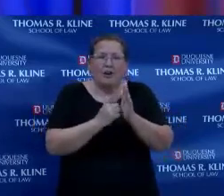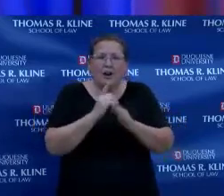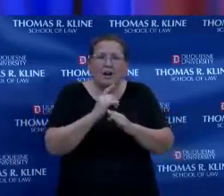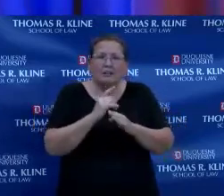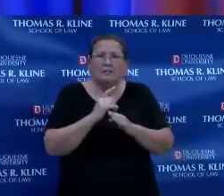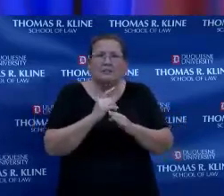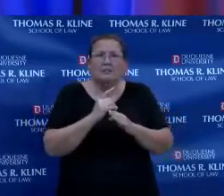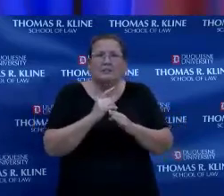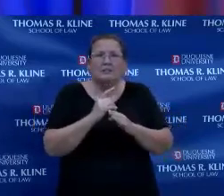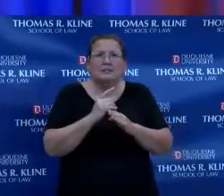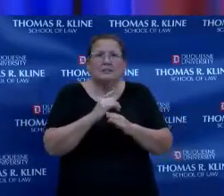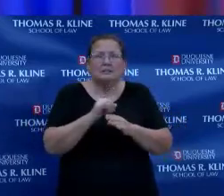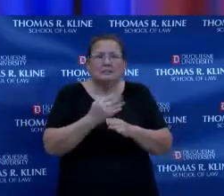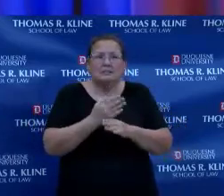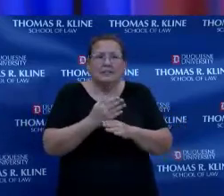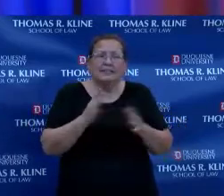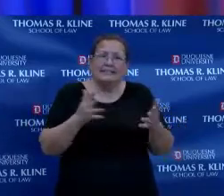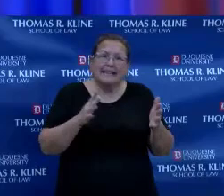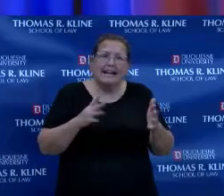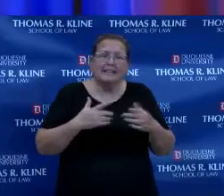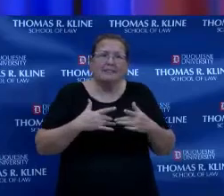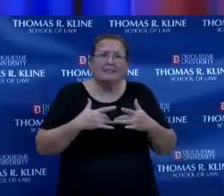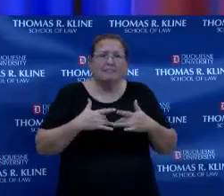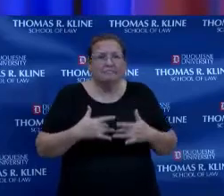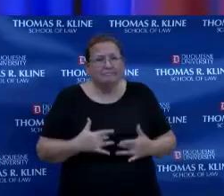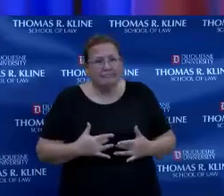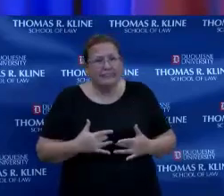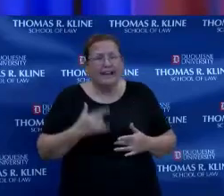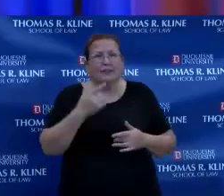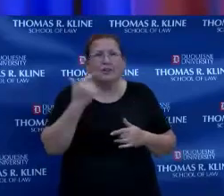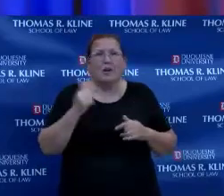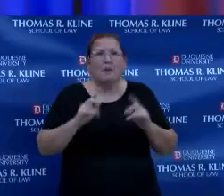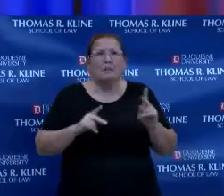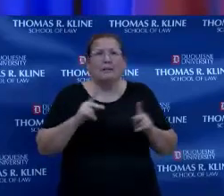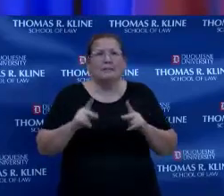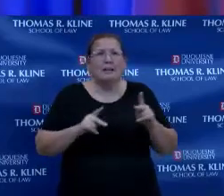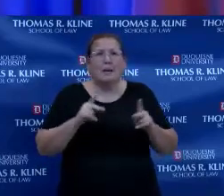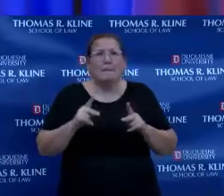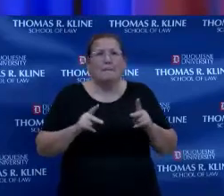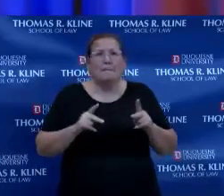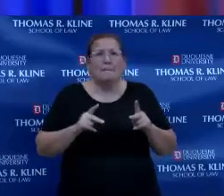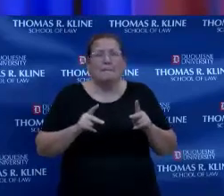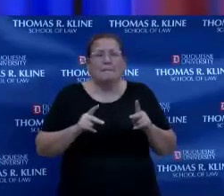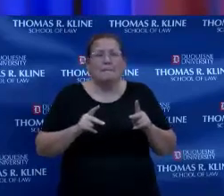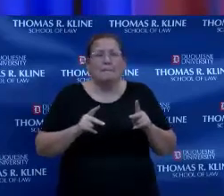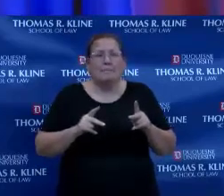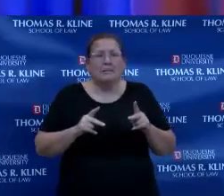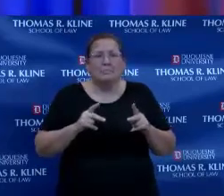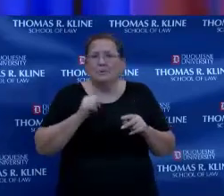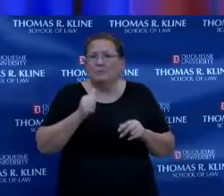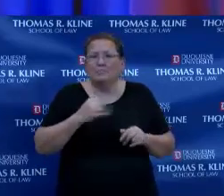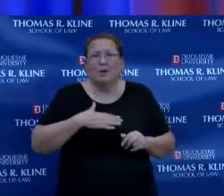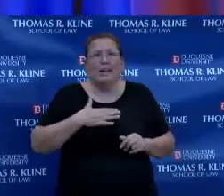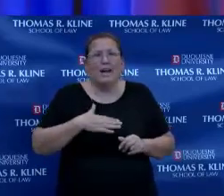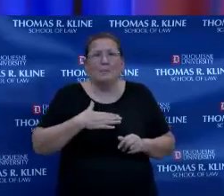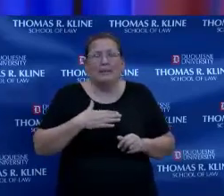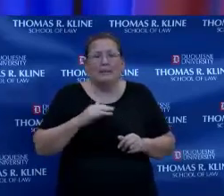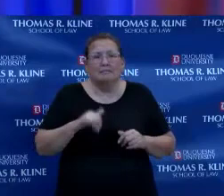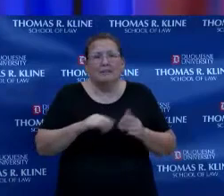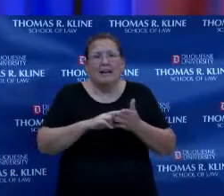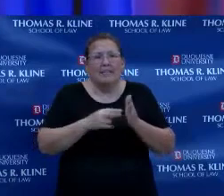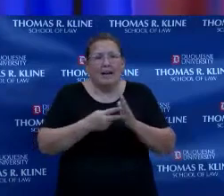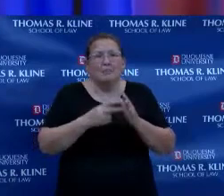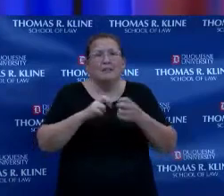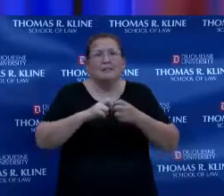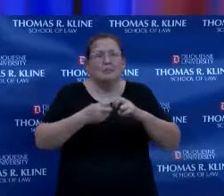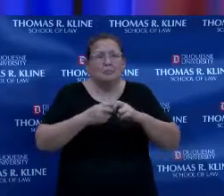like the bit of a downer, has people in it who are unhappy. and that leads to problems in